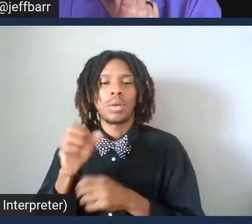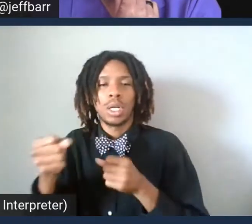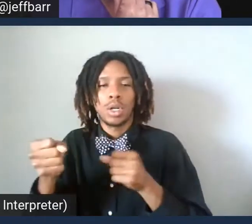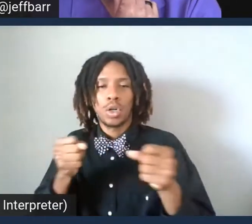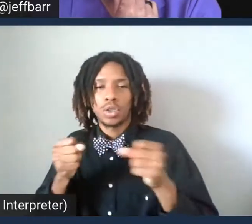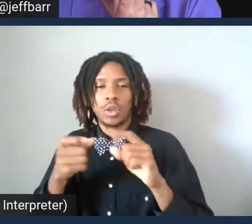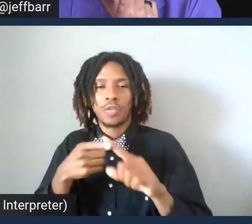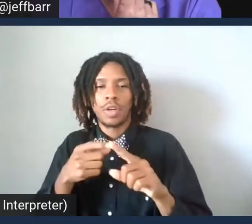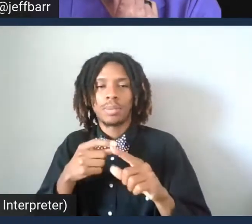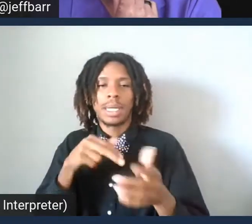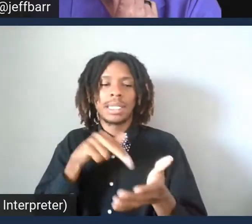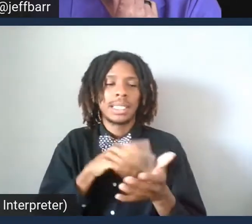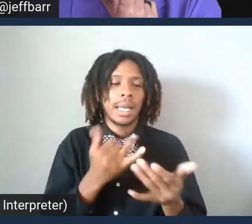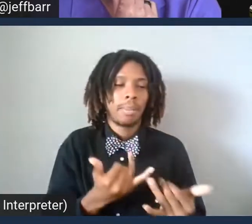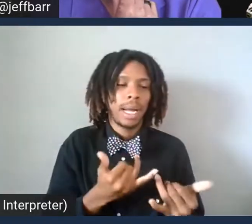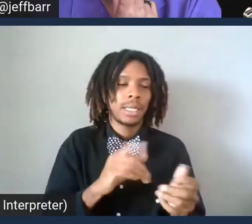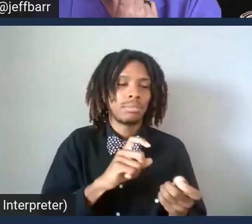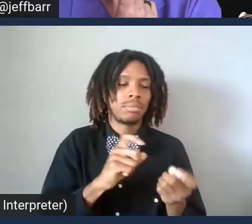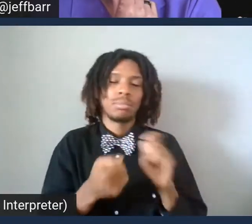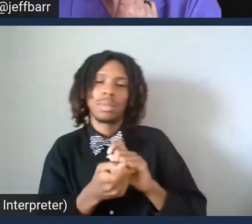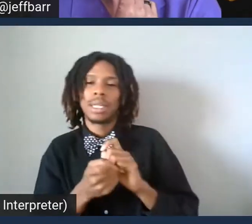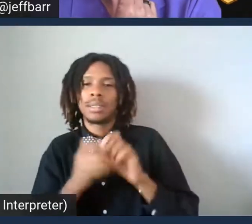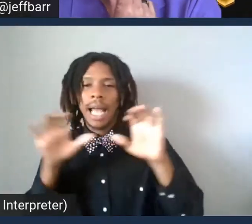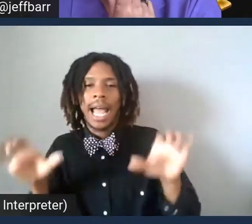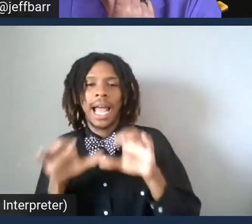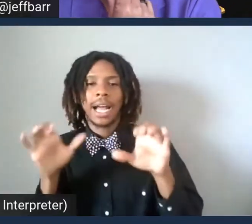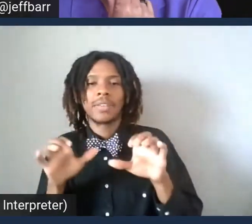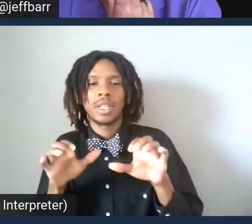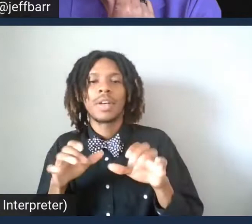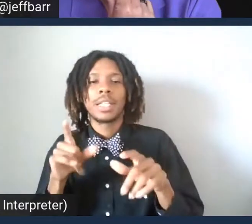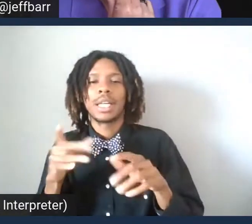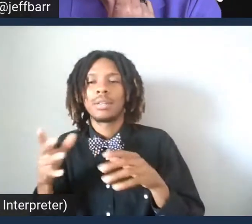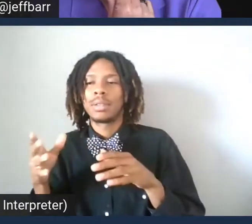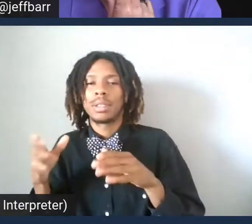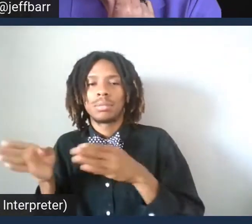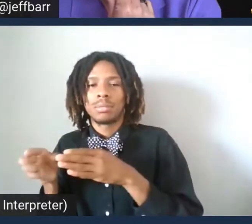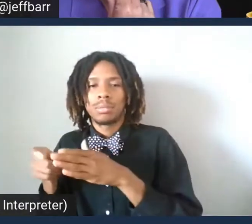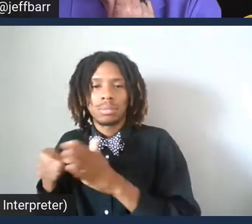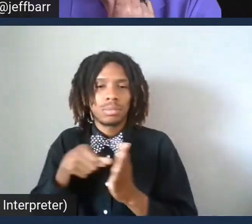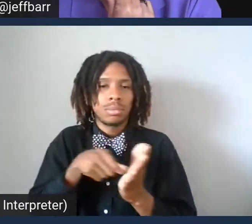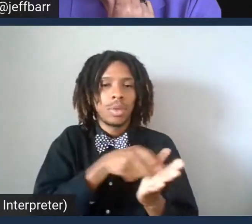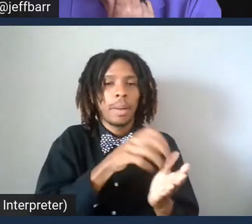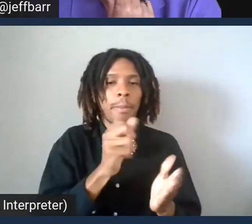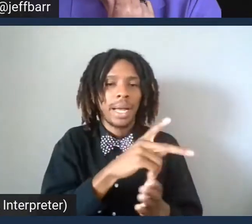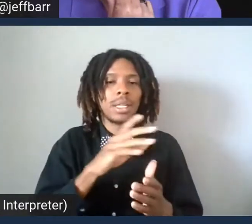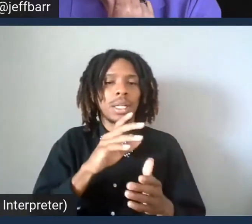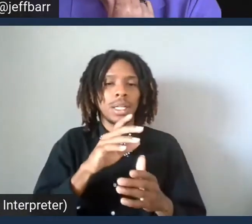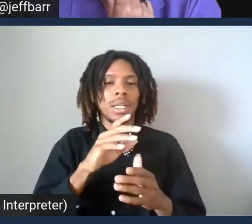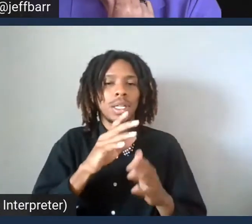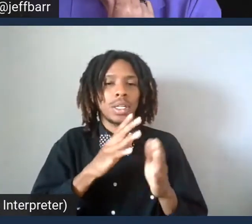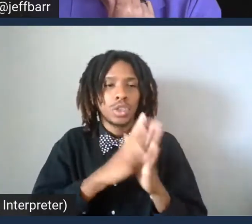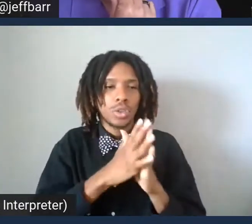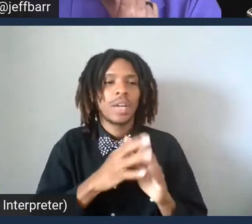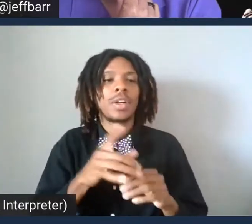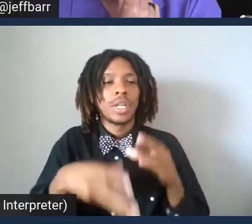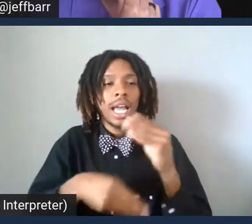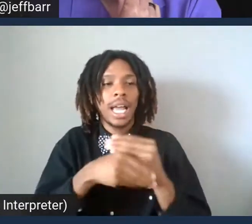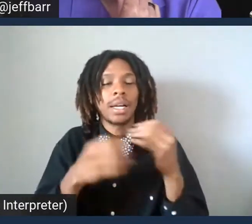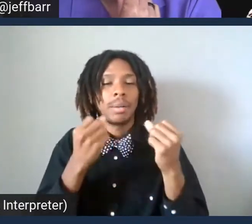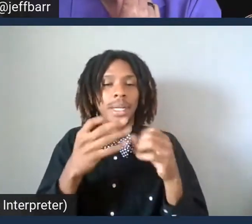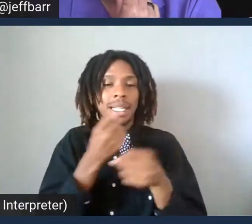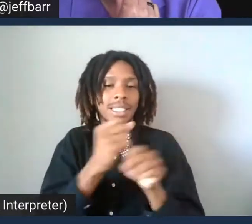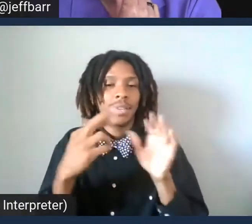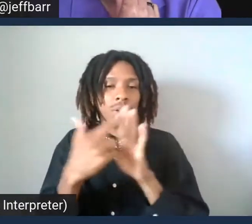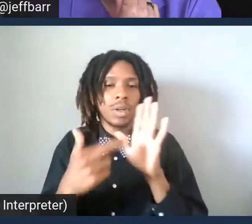from standby to active, and it'll fail back your traffic. You can also automate this. You can add a bunch of safety rules. We